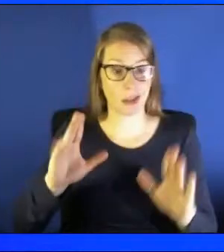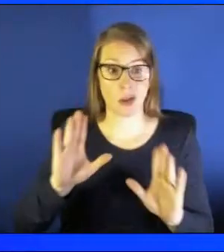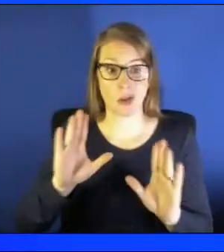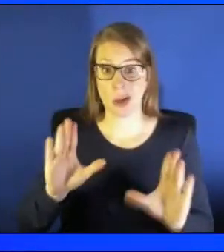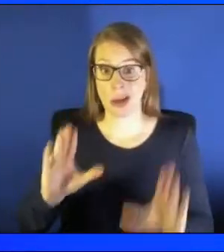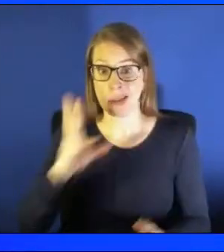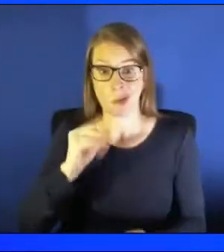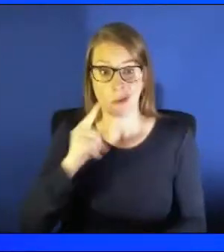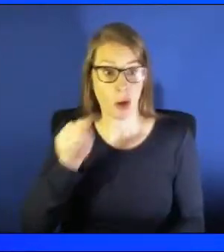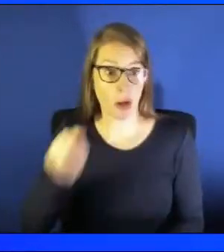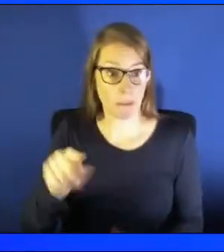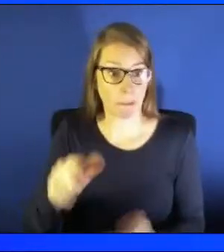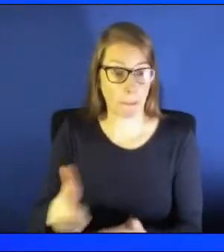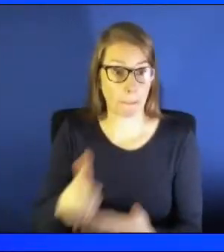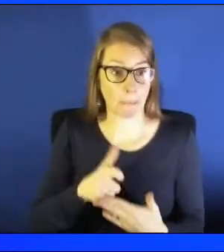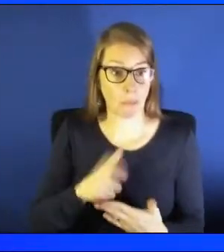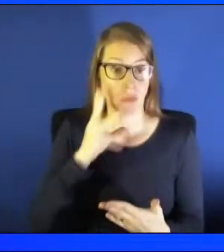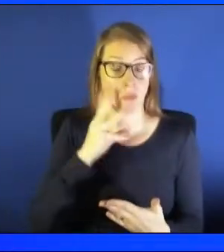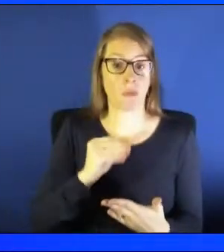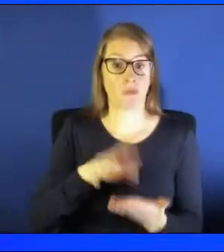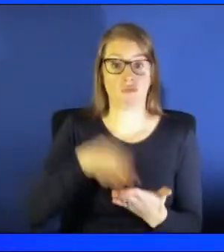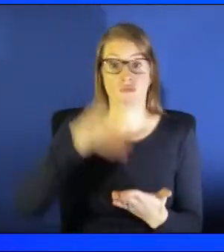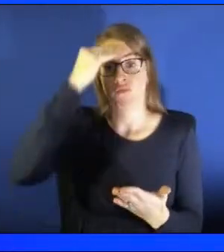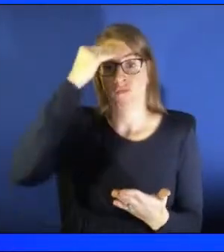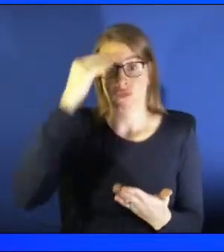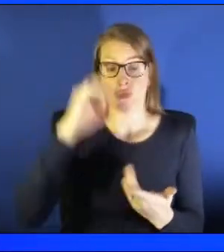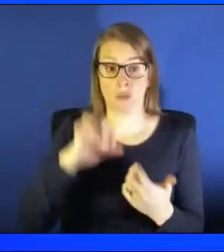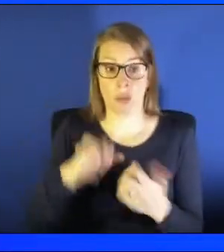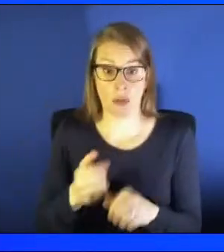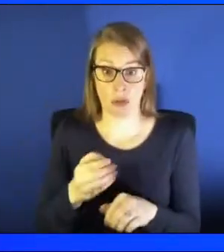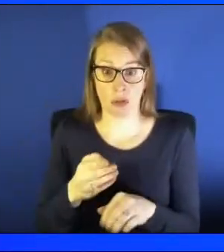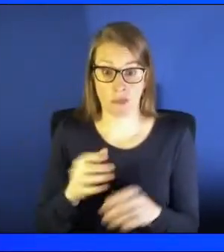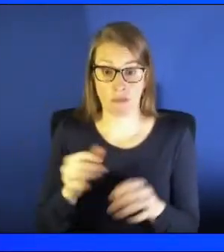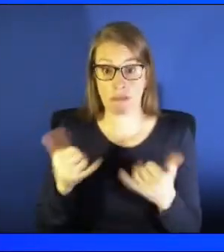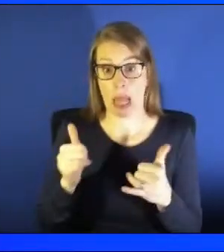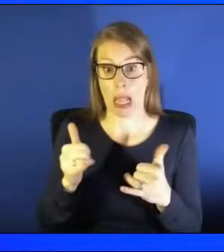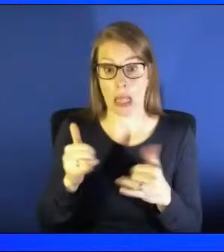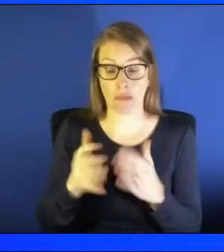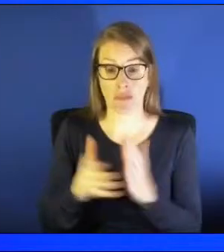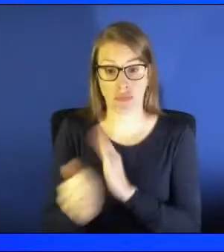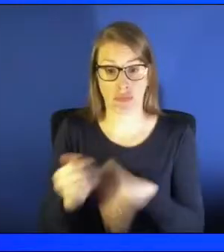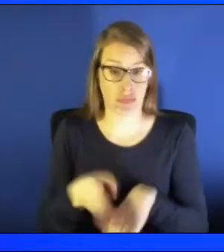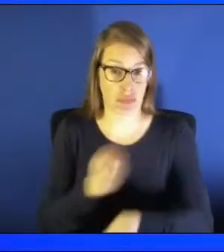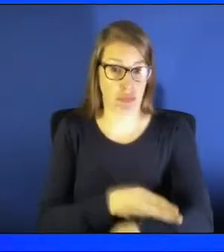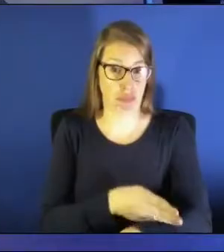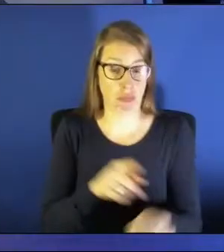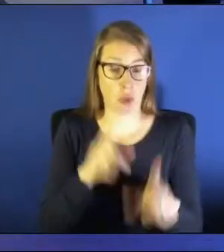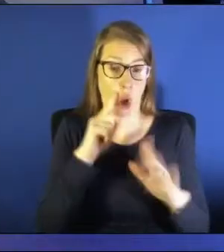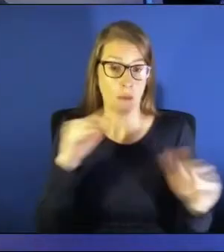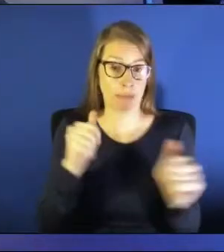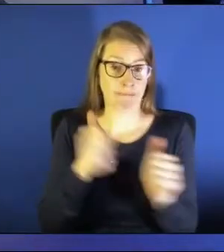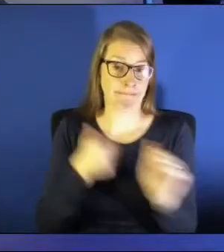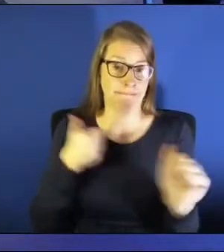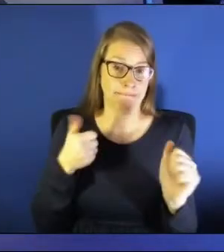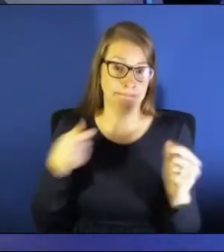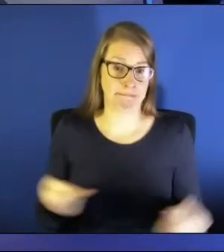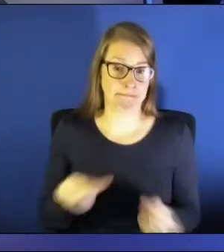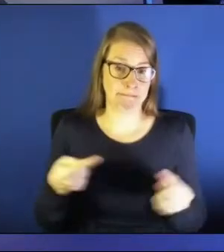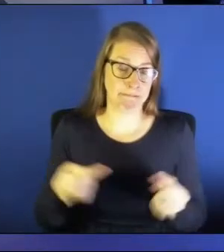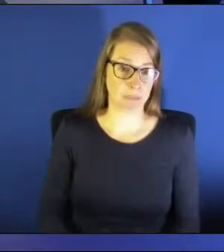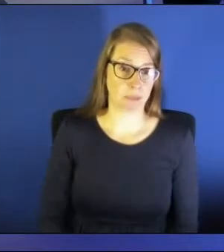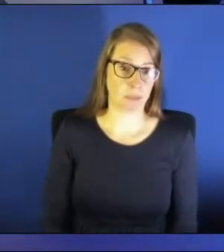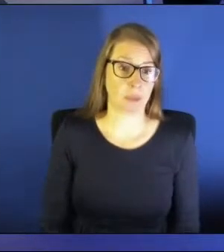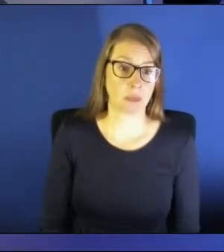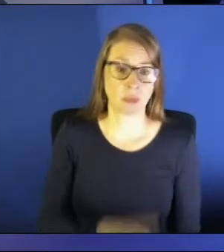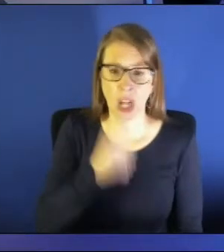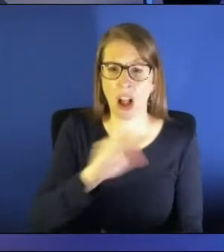helped him learn how he can play better and hopefully prevent injuries. Well, and not all running is